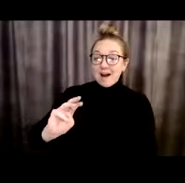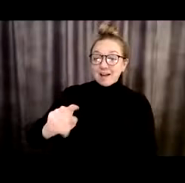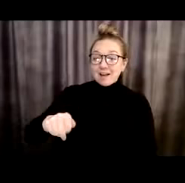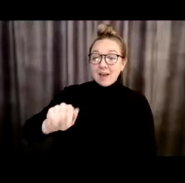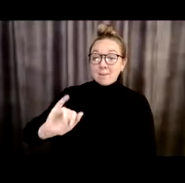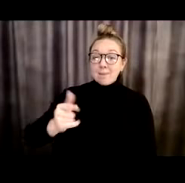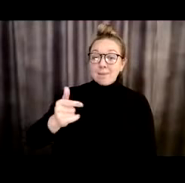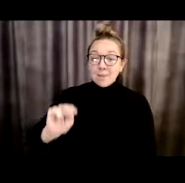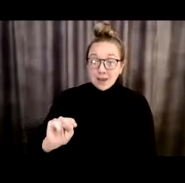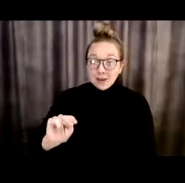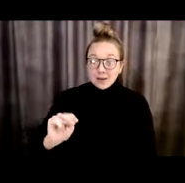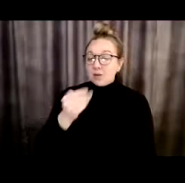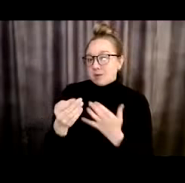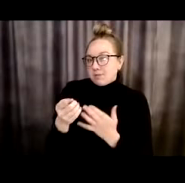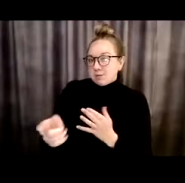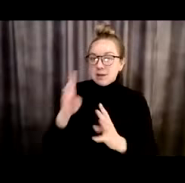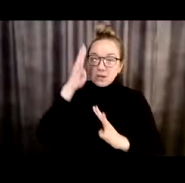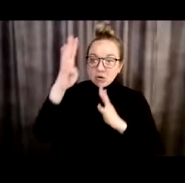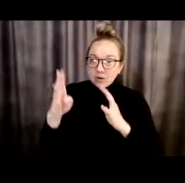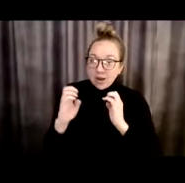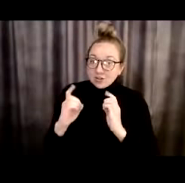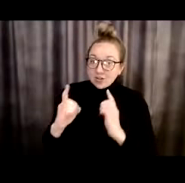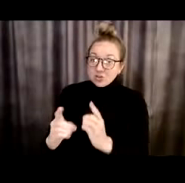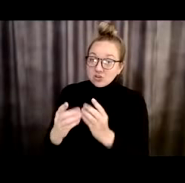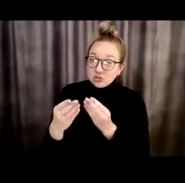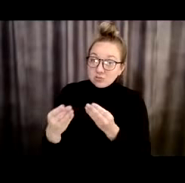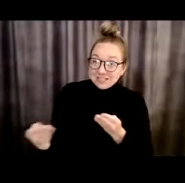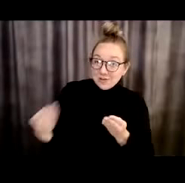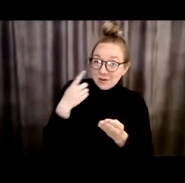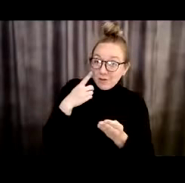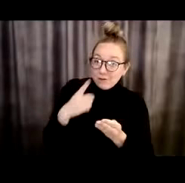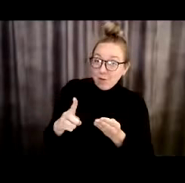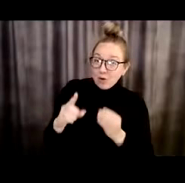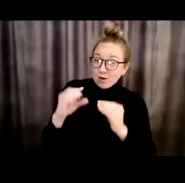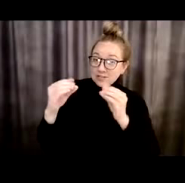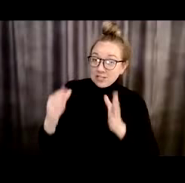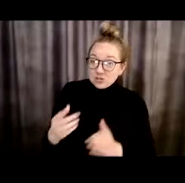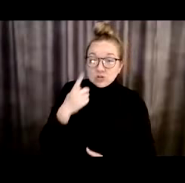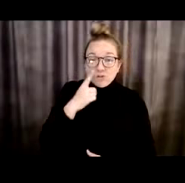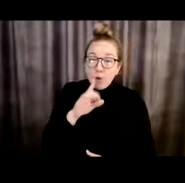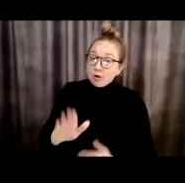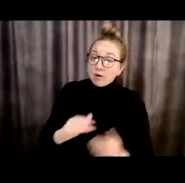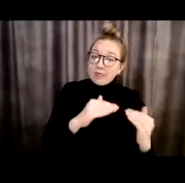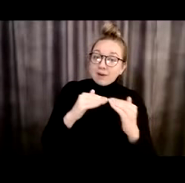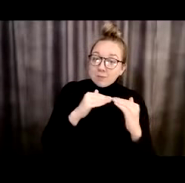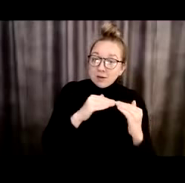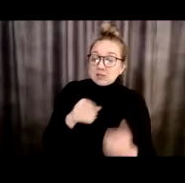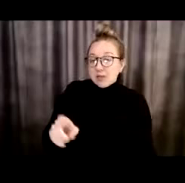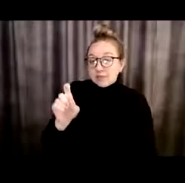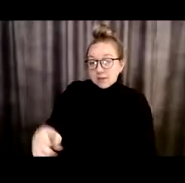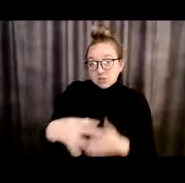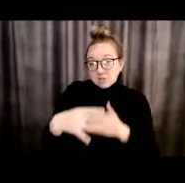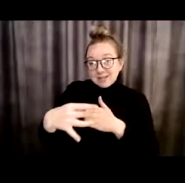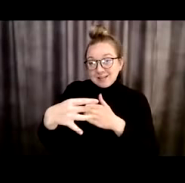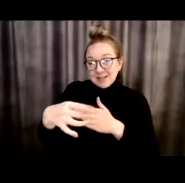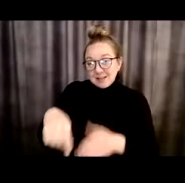for educators, right? Or for their peers, that they are the ones that should be leading. And they said that